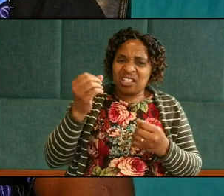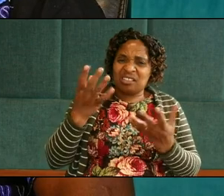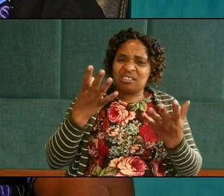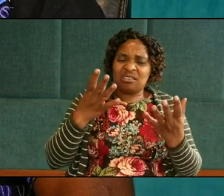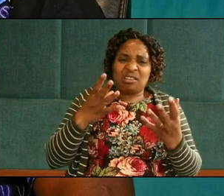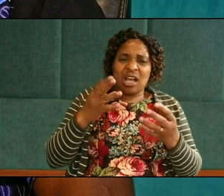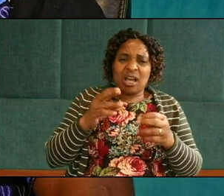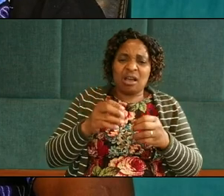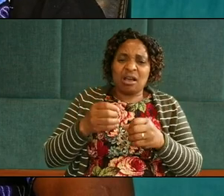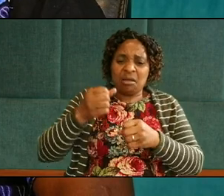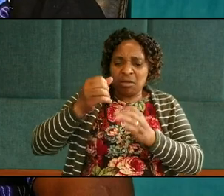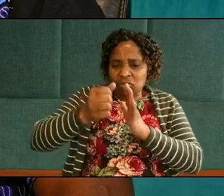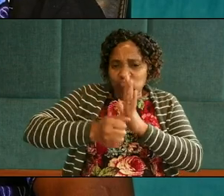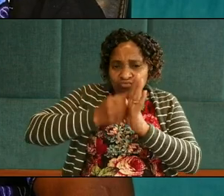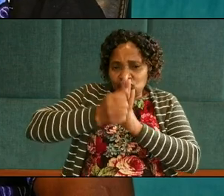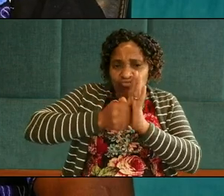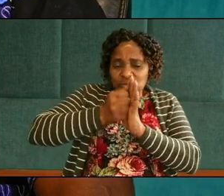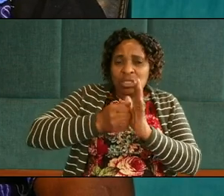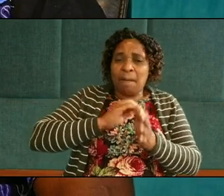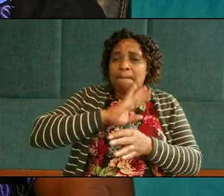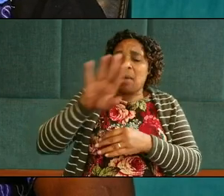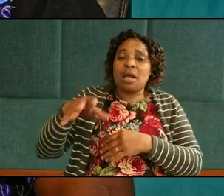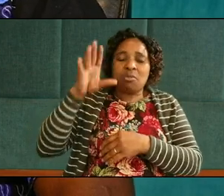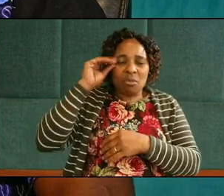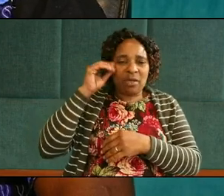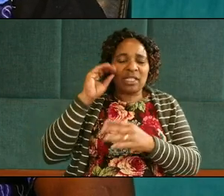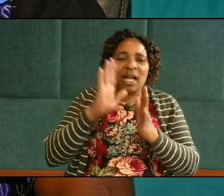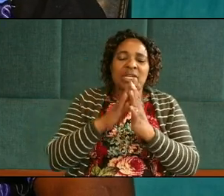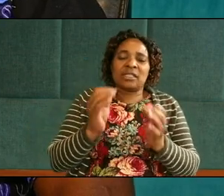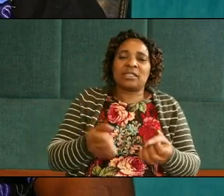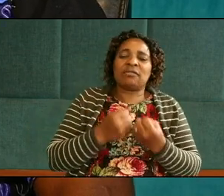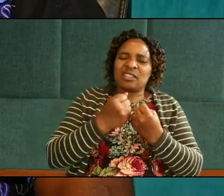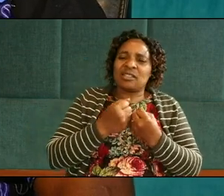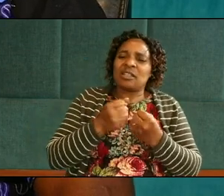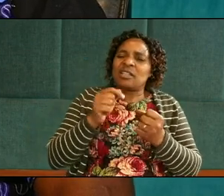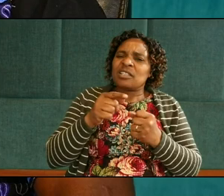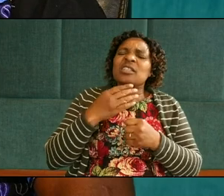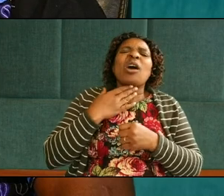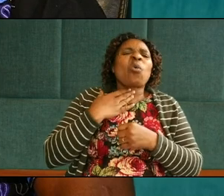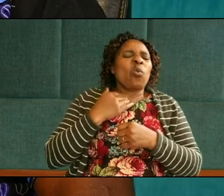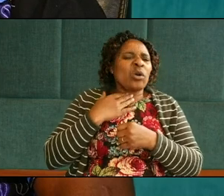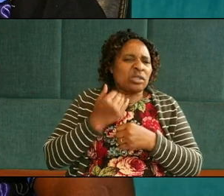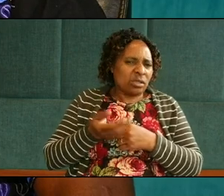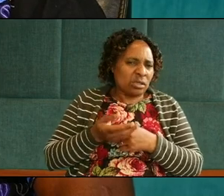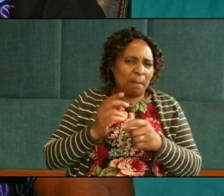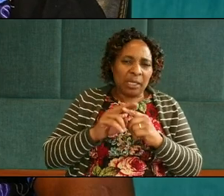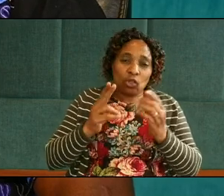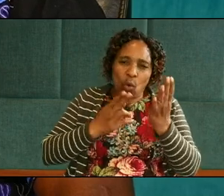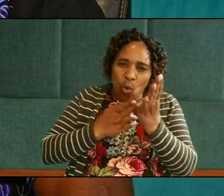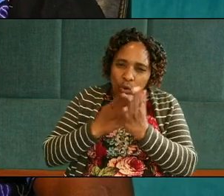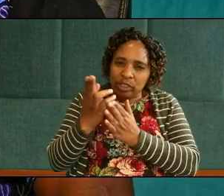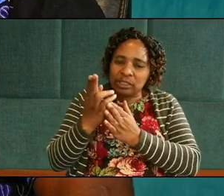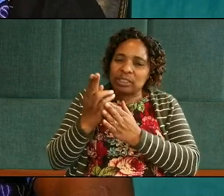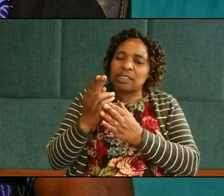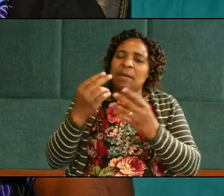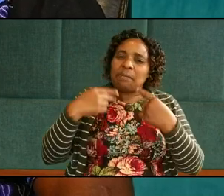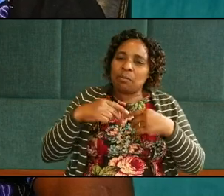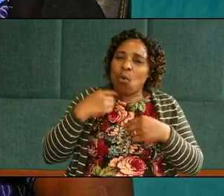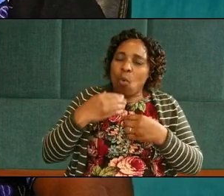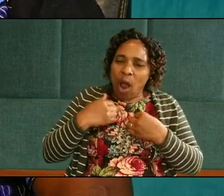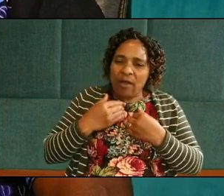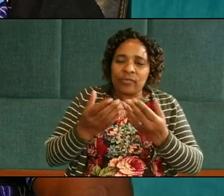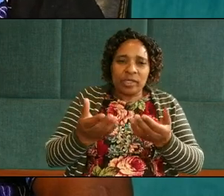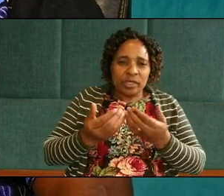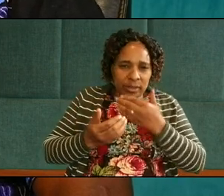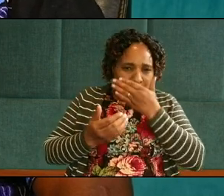to Mombasa, and then I would have saved some money. That's a want. But honestly, those people have needs. So